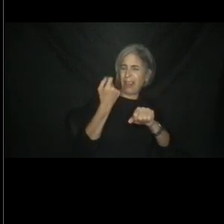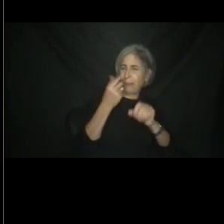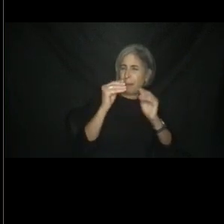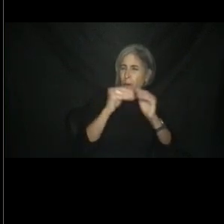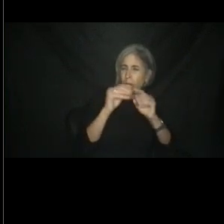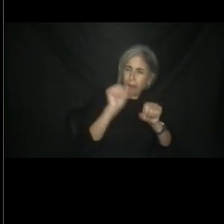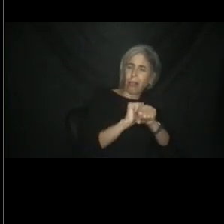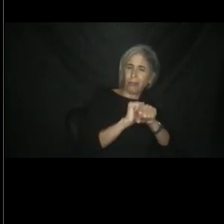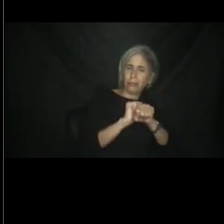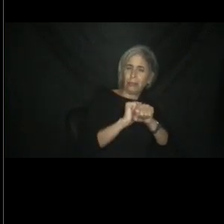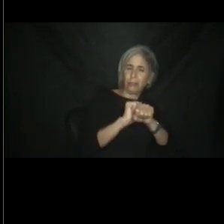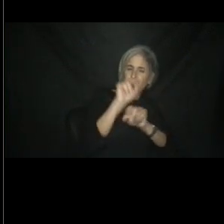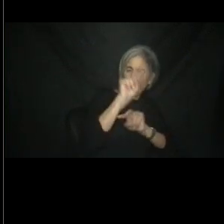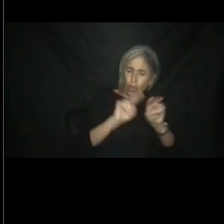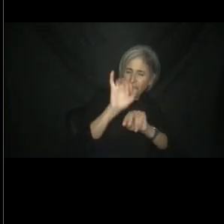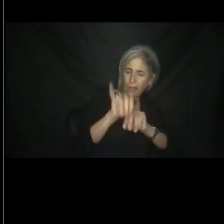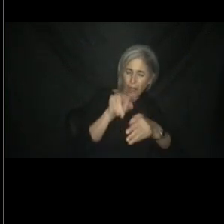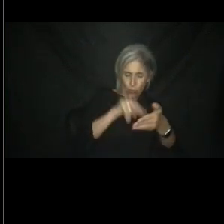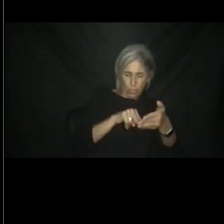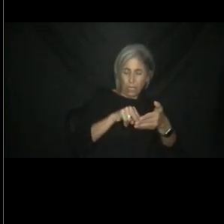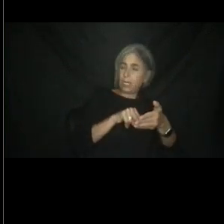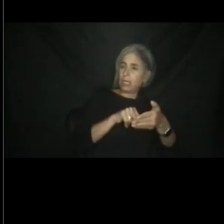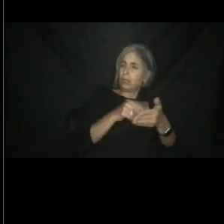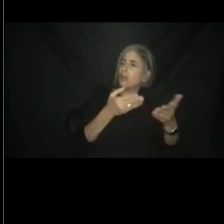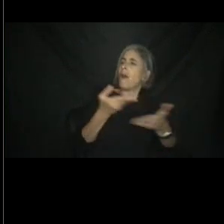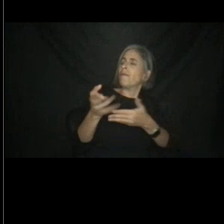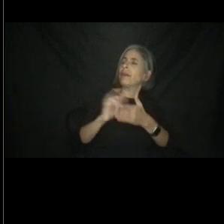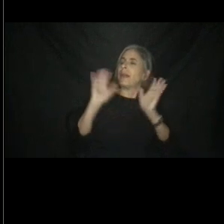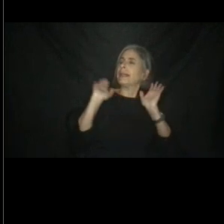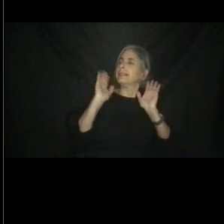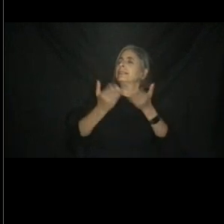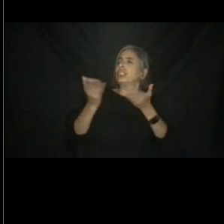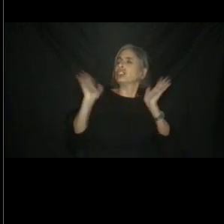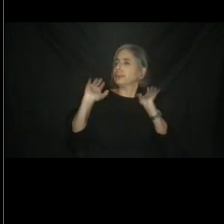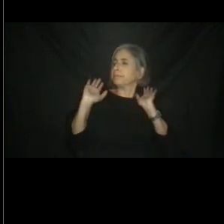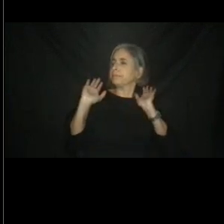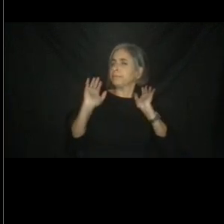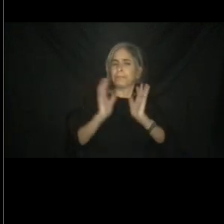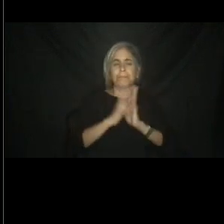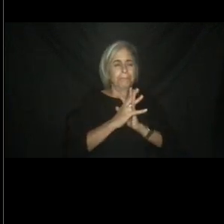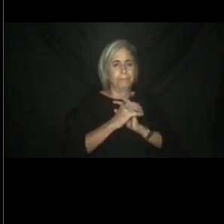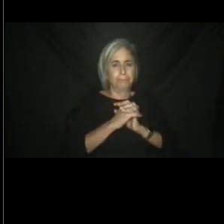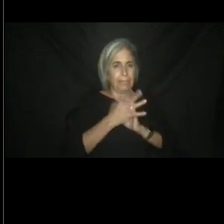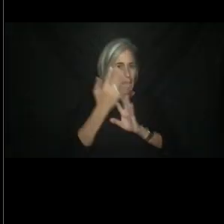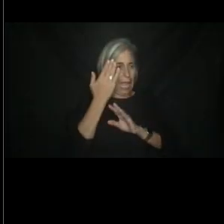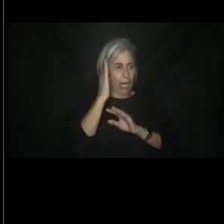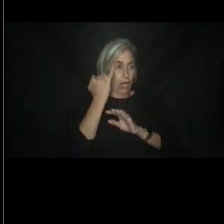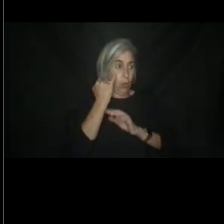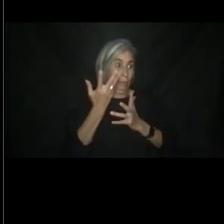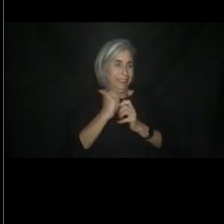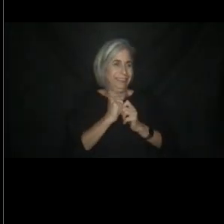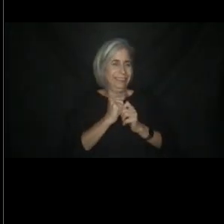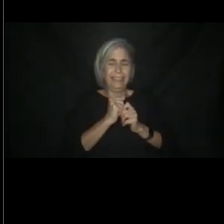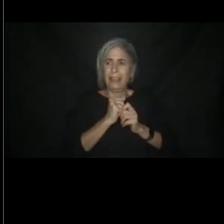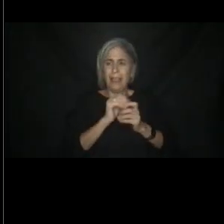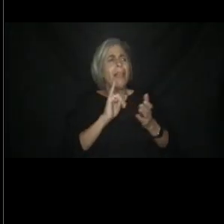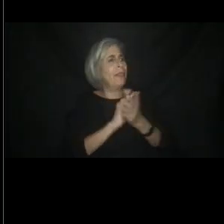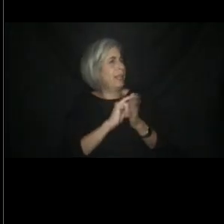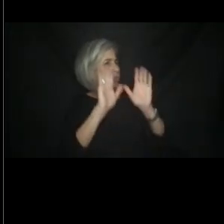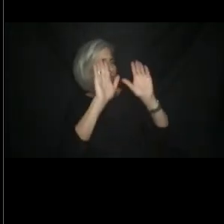concrete to look at. Just offering that as a suggestion. I don't know that, you know. That's some